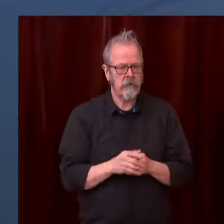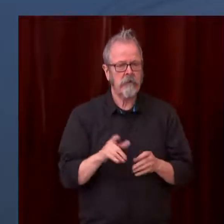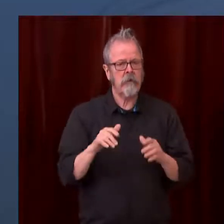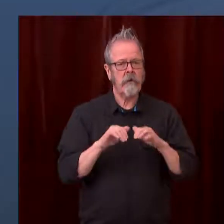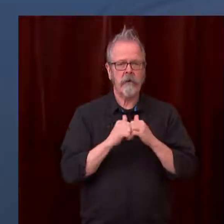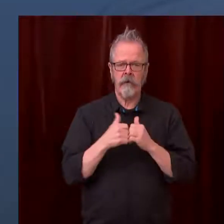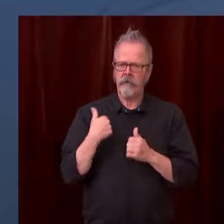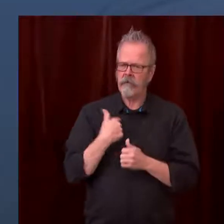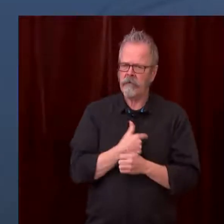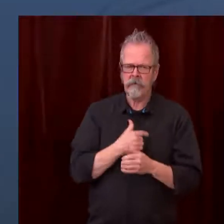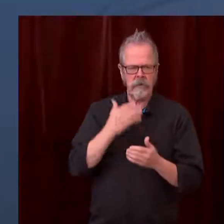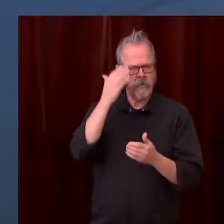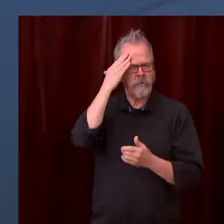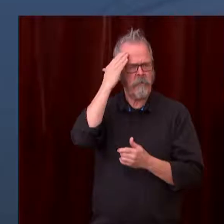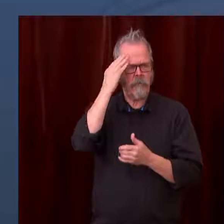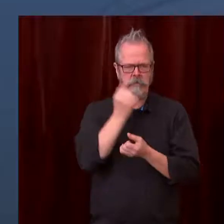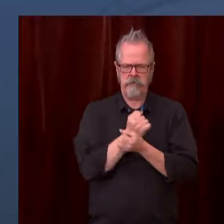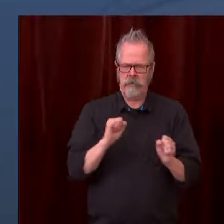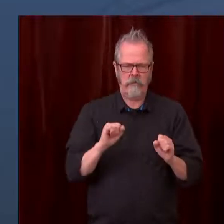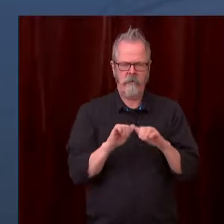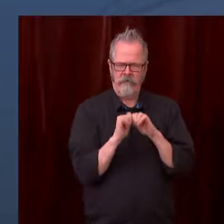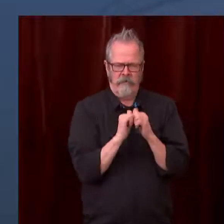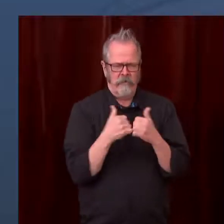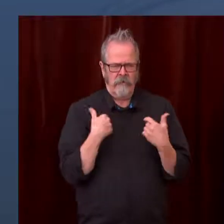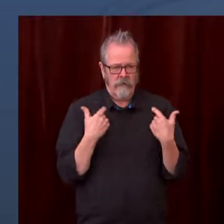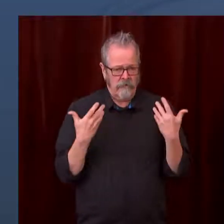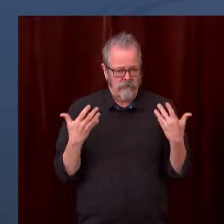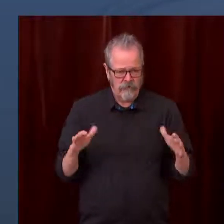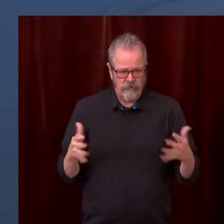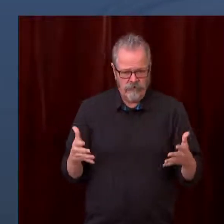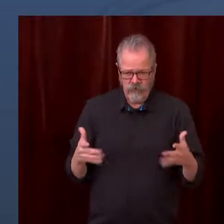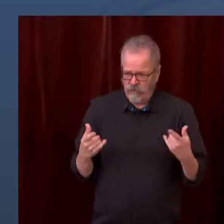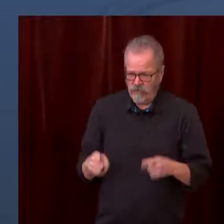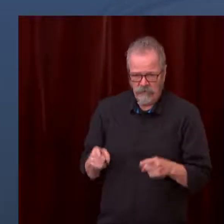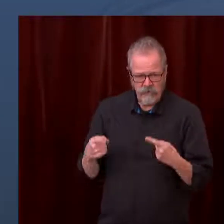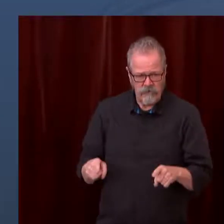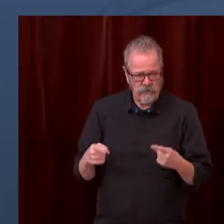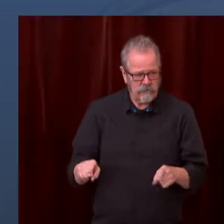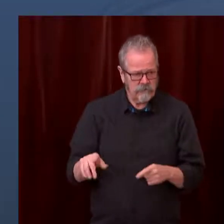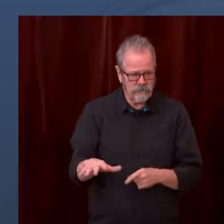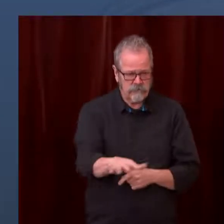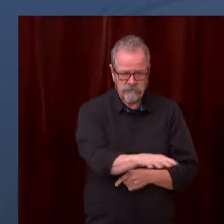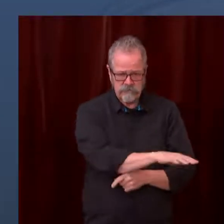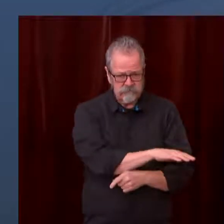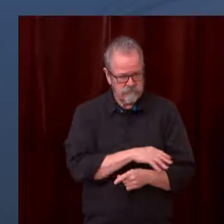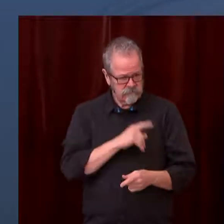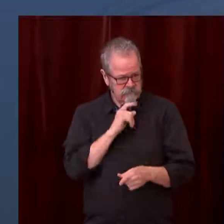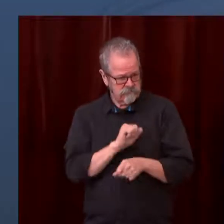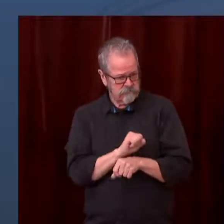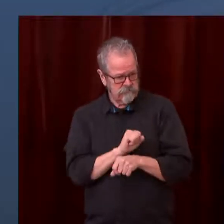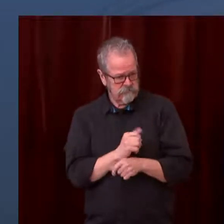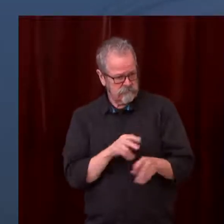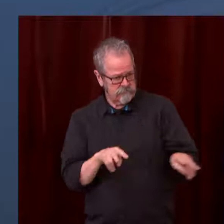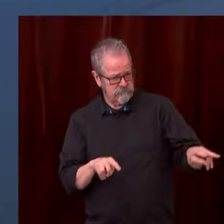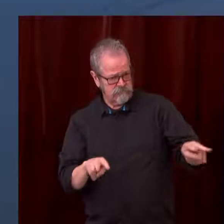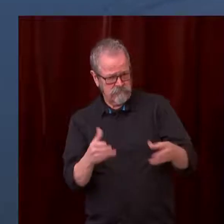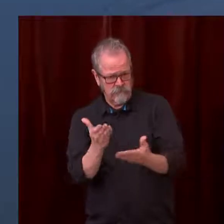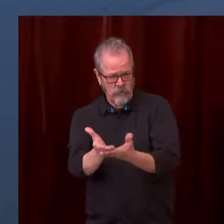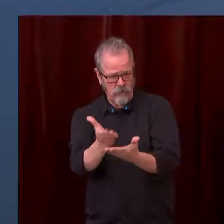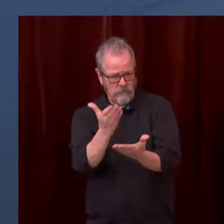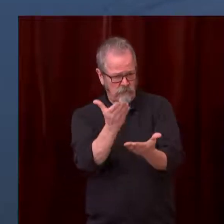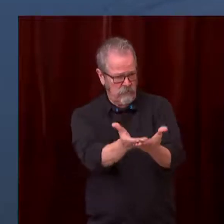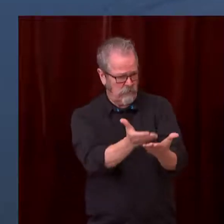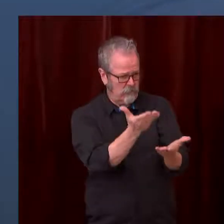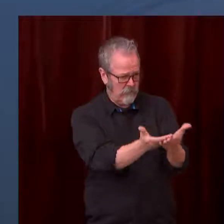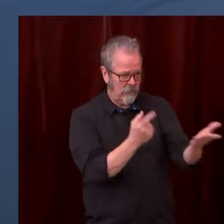because on-site learning is being done safely across the state of Washington. I have been doing a tour, as you know, of